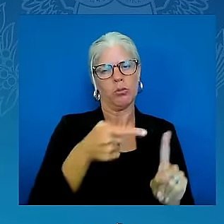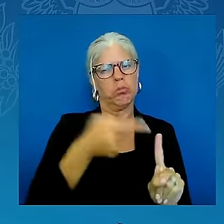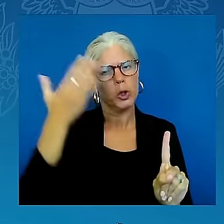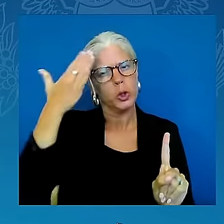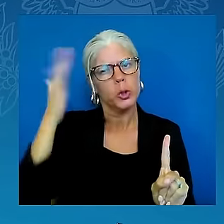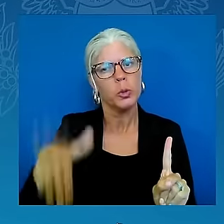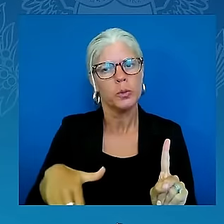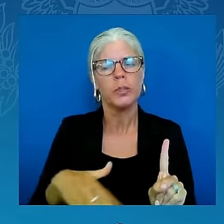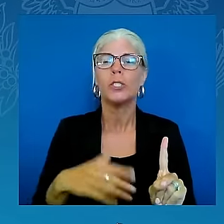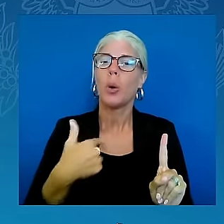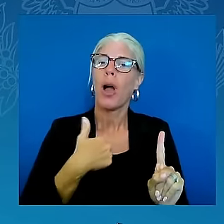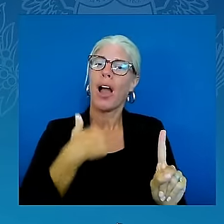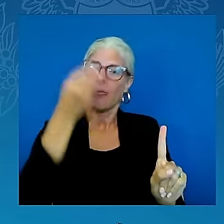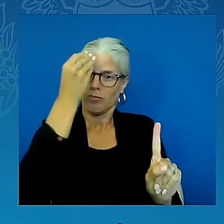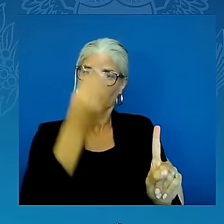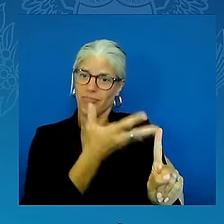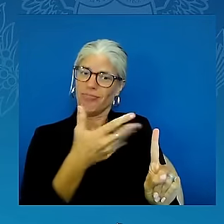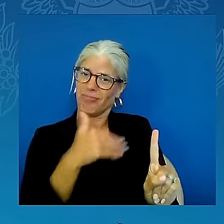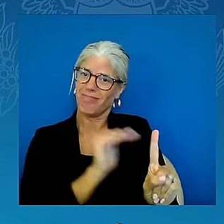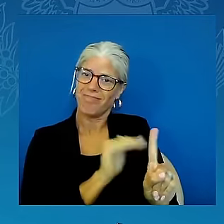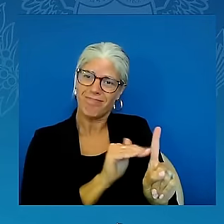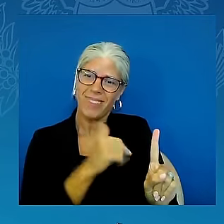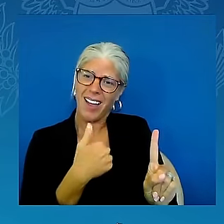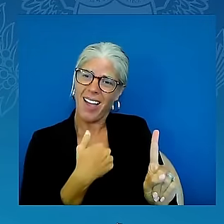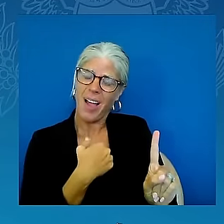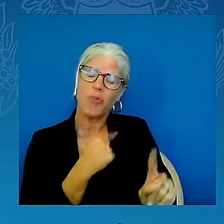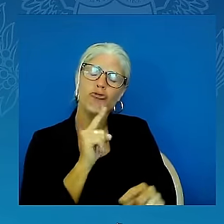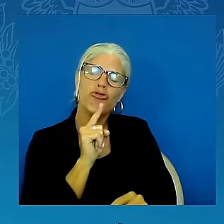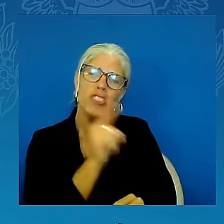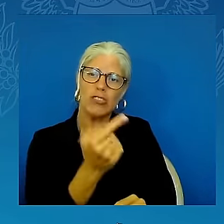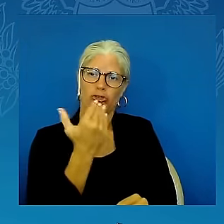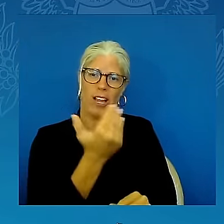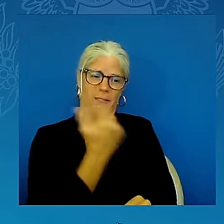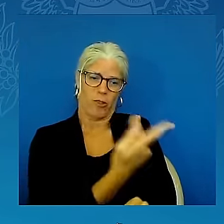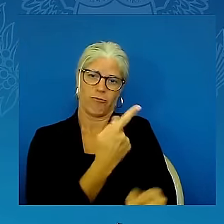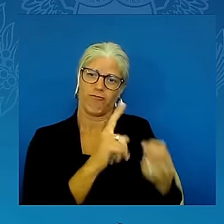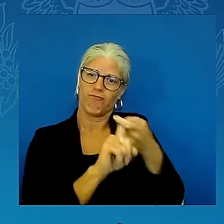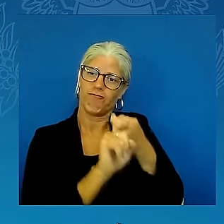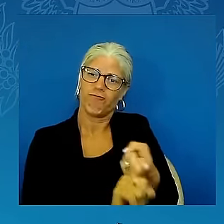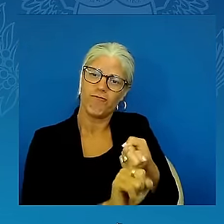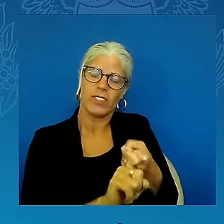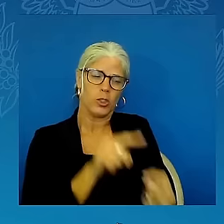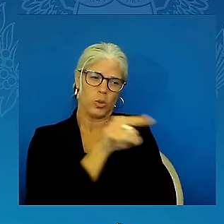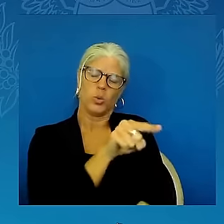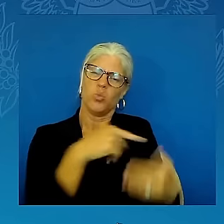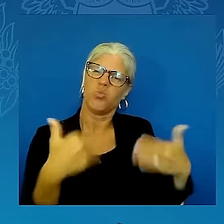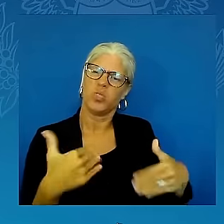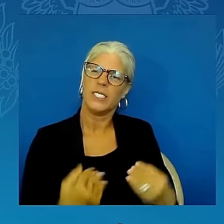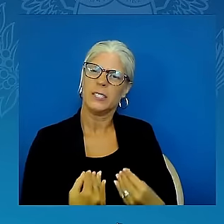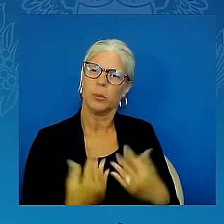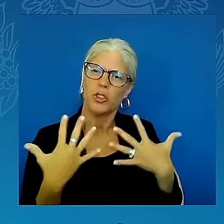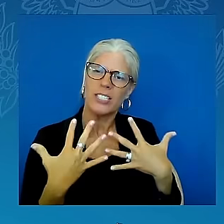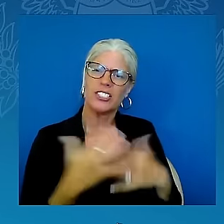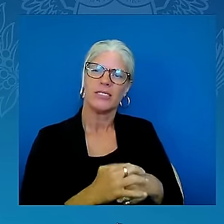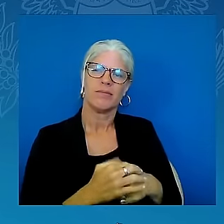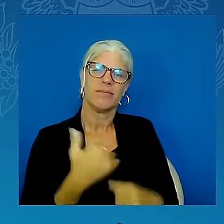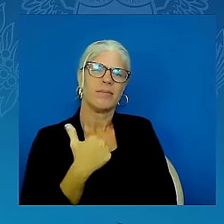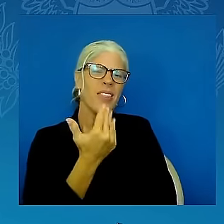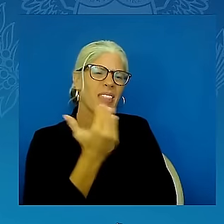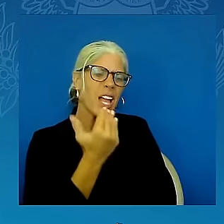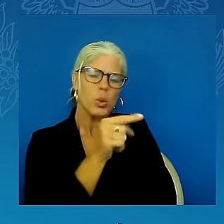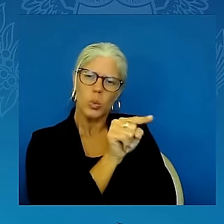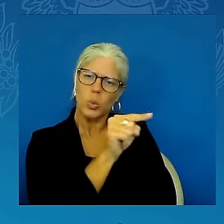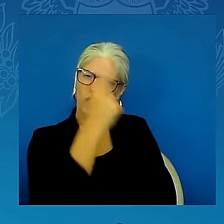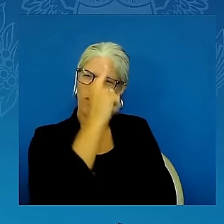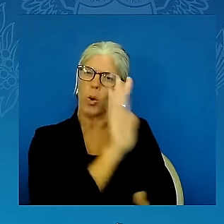courage and her conviction and her relentless focus on those who are too often left out and left